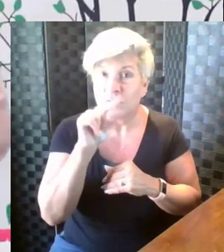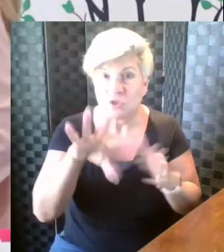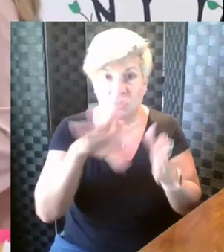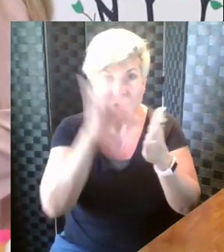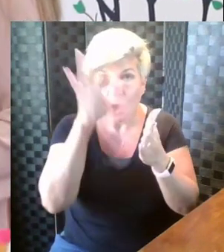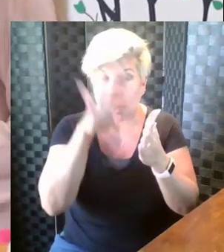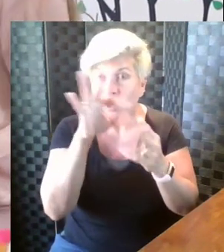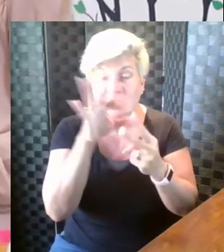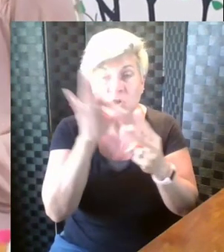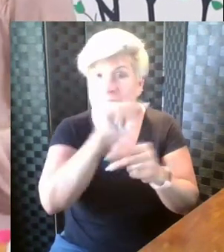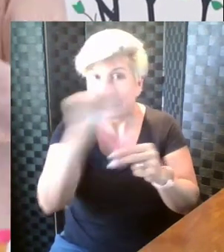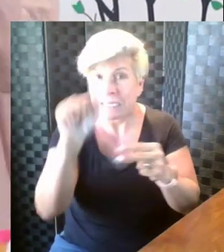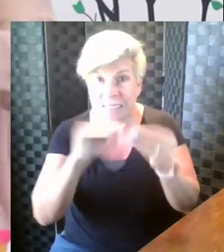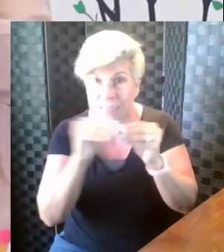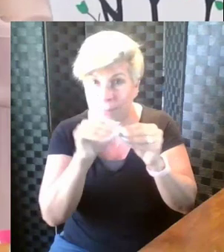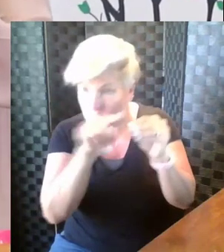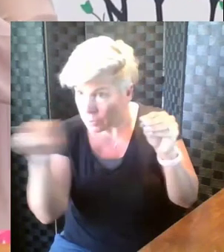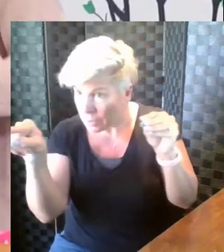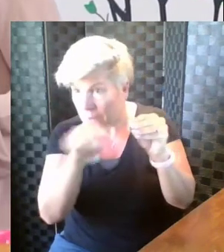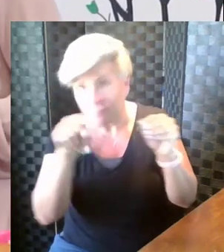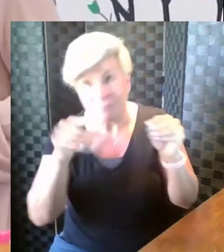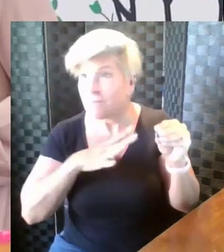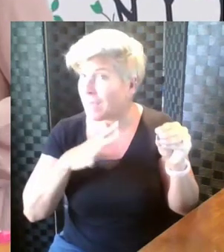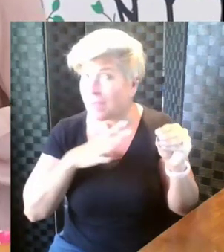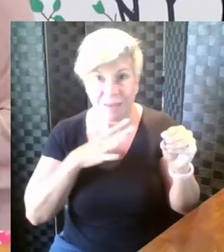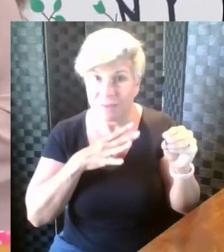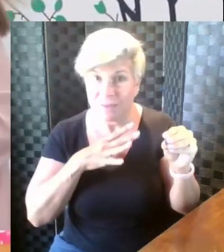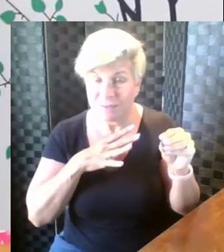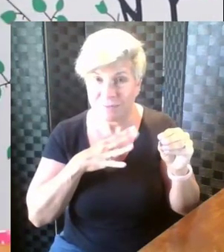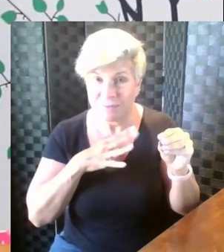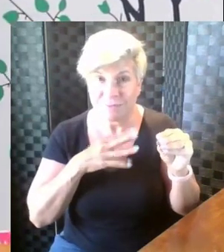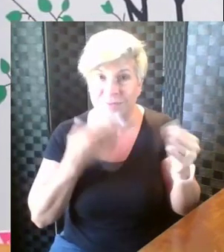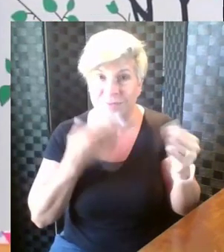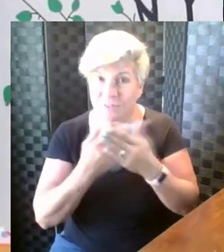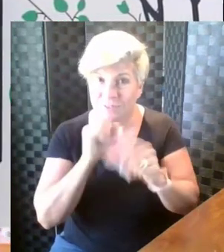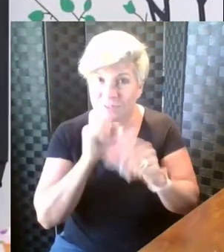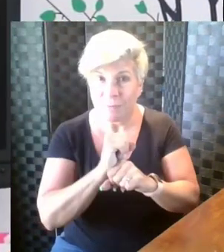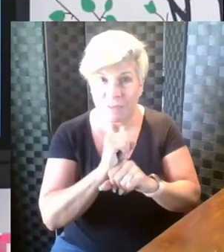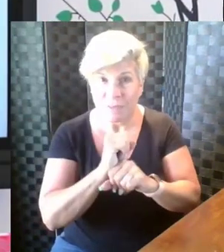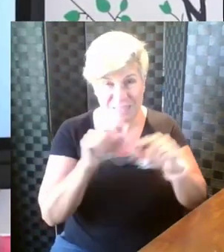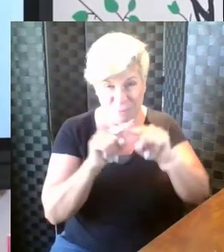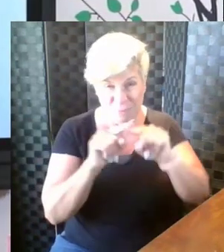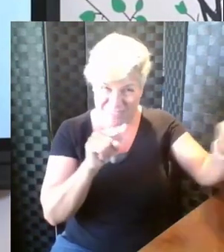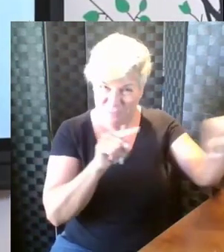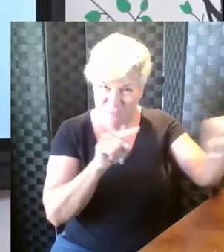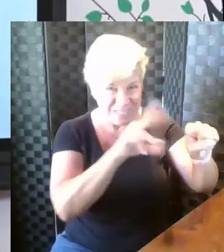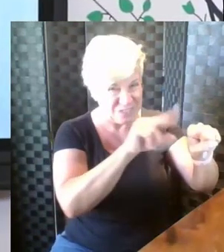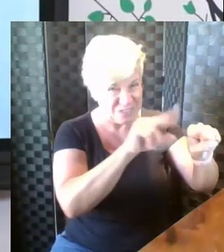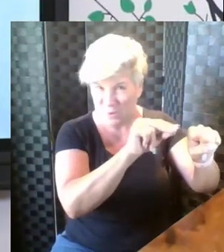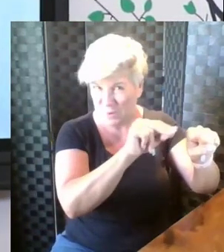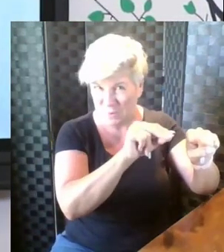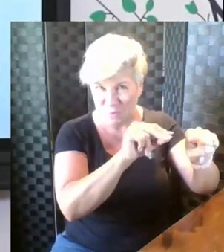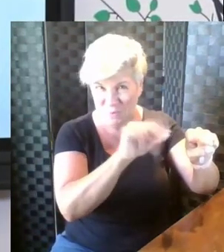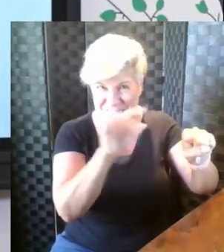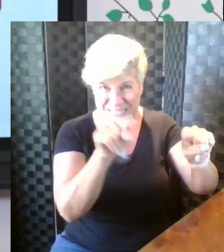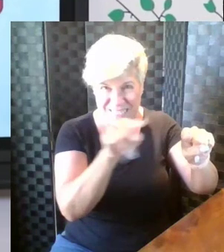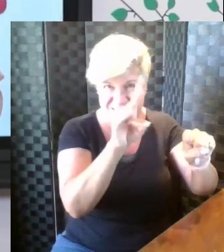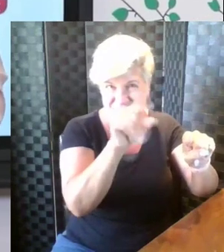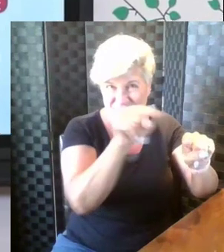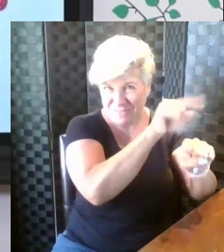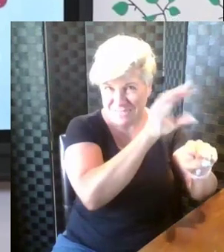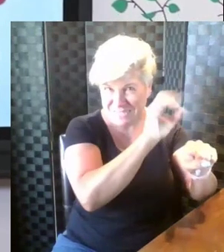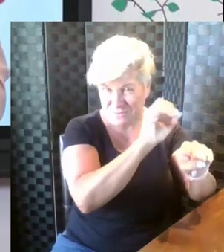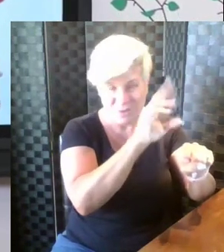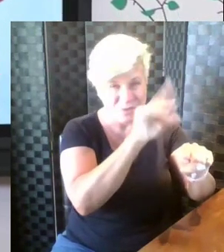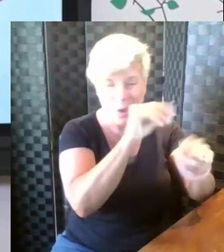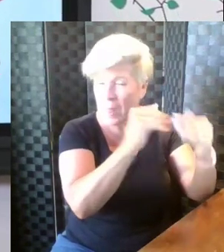any number from 9 to 20, you're set. If you chose a number 7 all the way down to 0, that would be a number that is